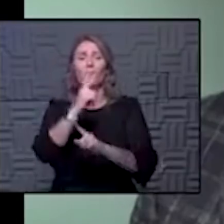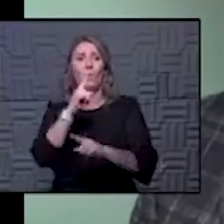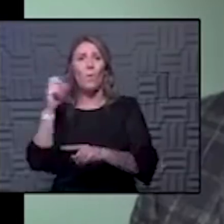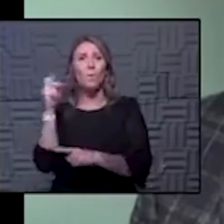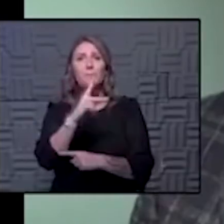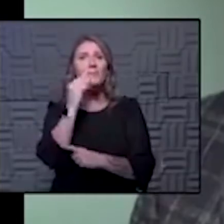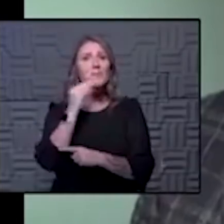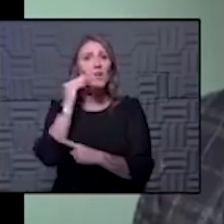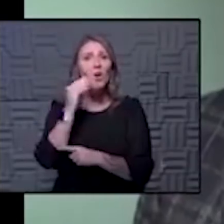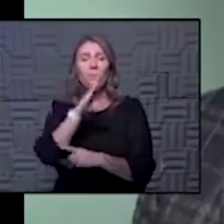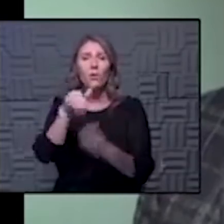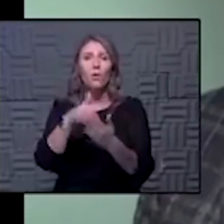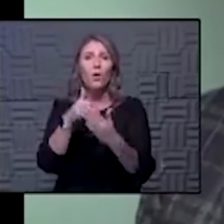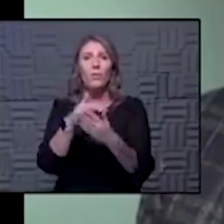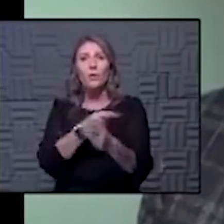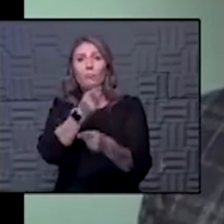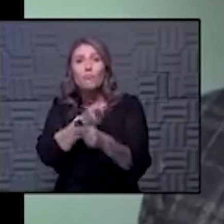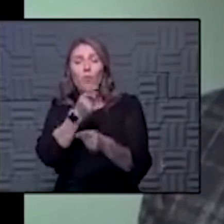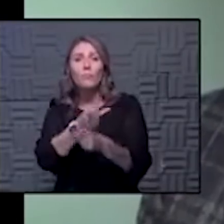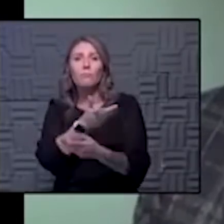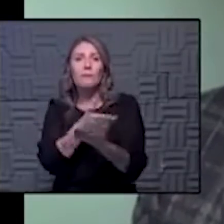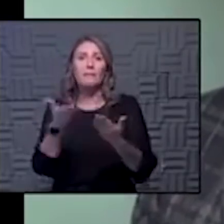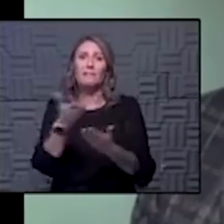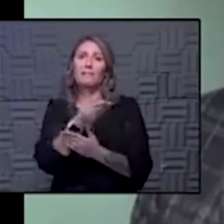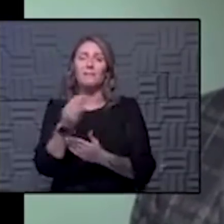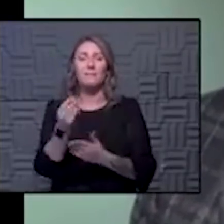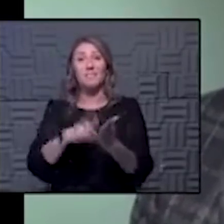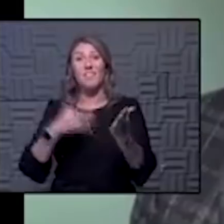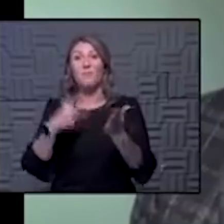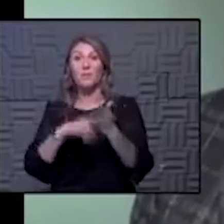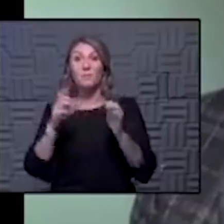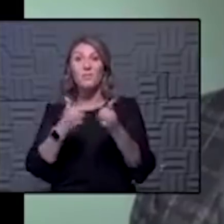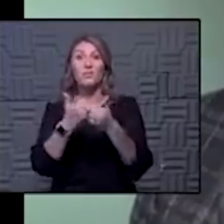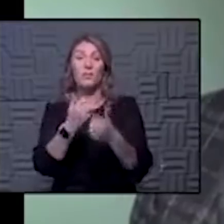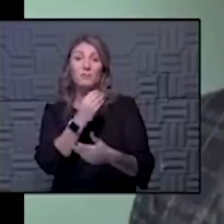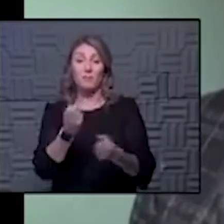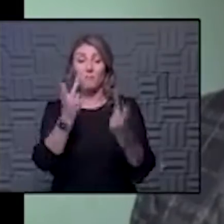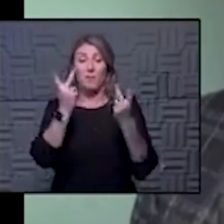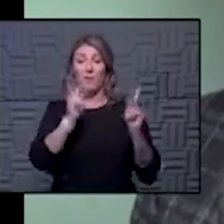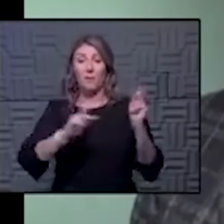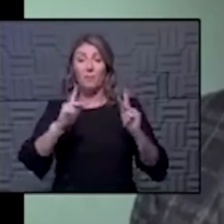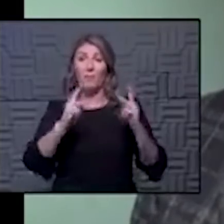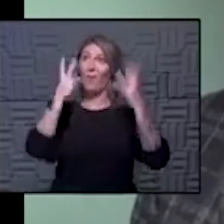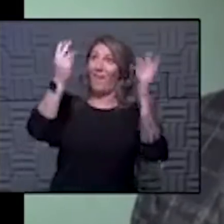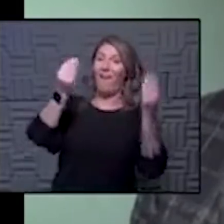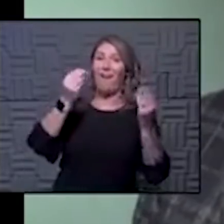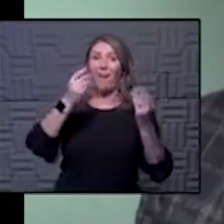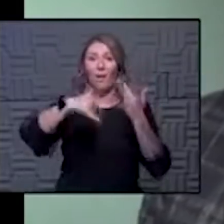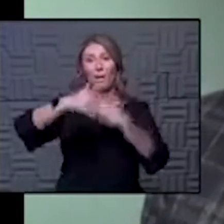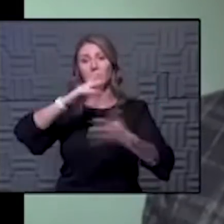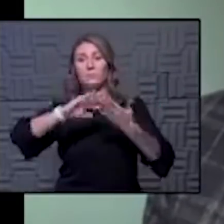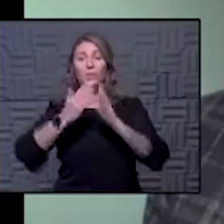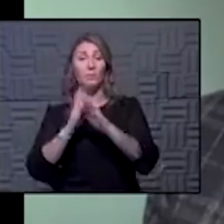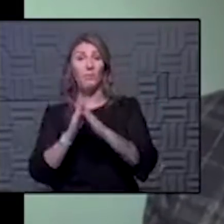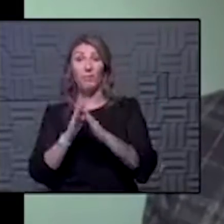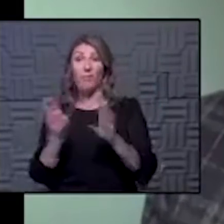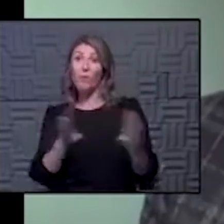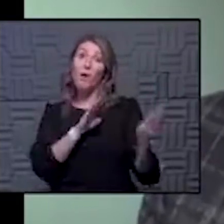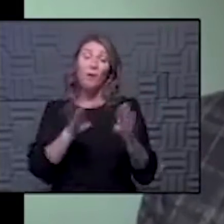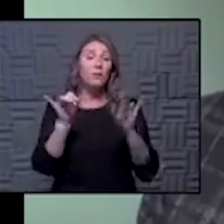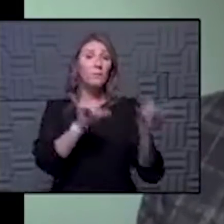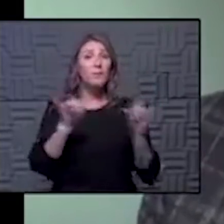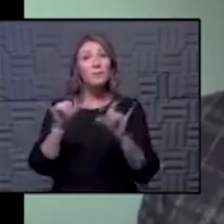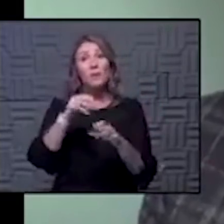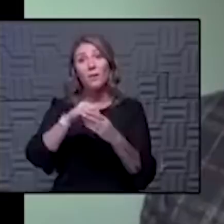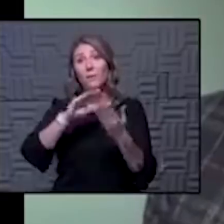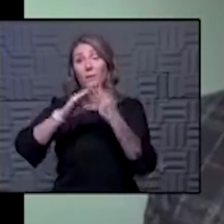all the right things. But sometimes that's a challenge, and many of our folks get out into the community and they act like folks in the community. And that's the